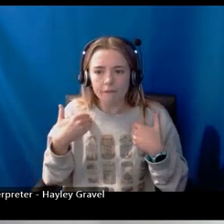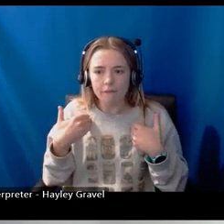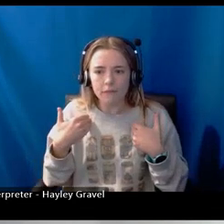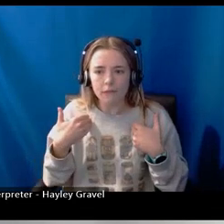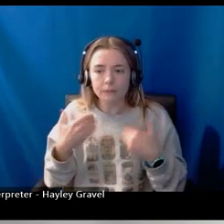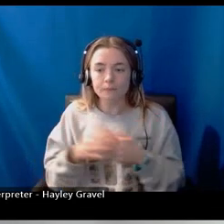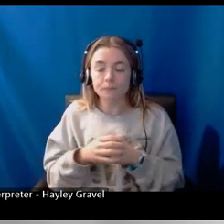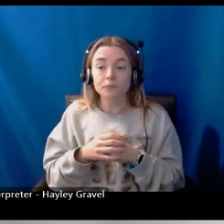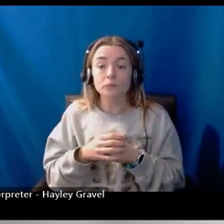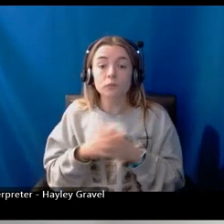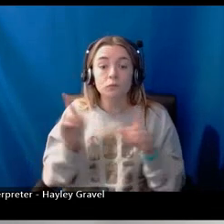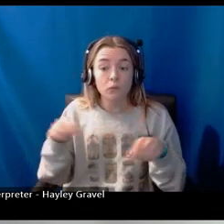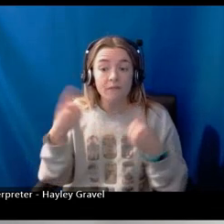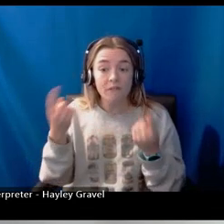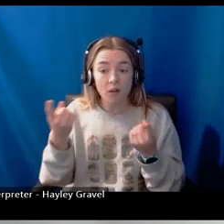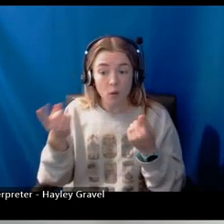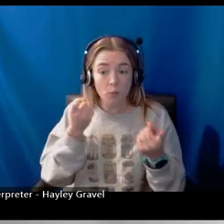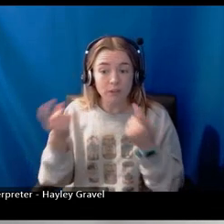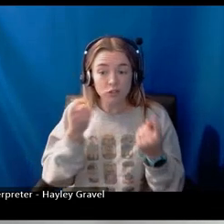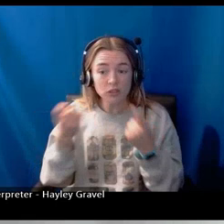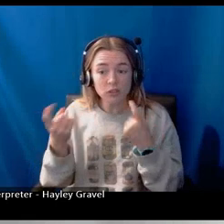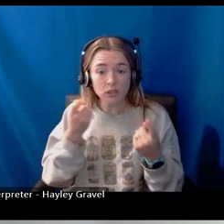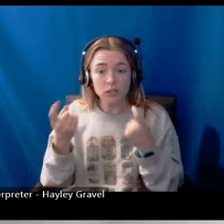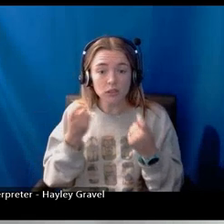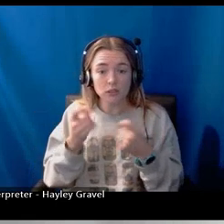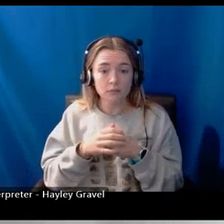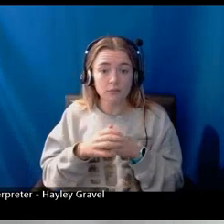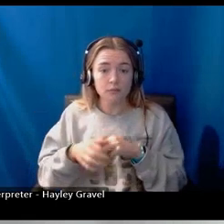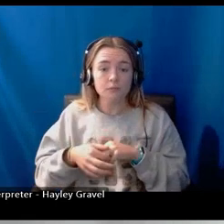Do you have questions?